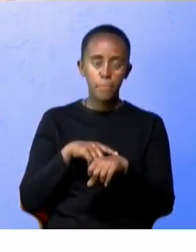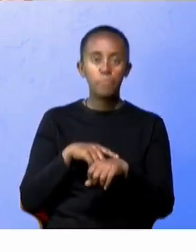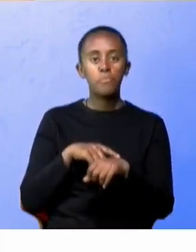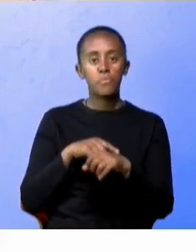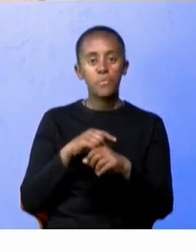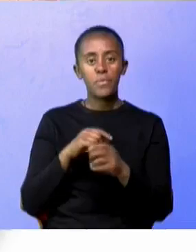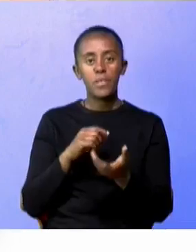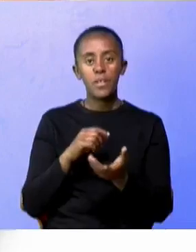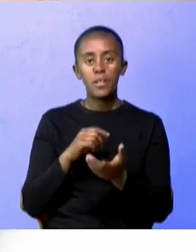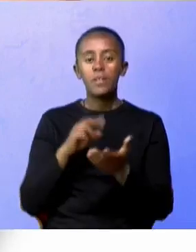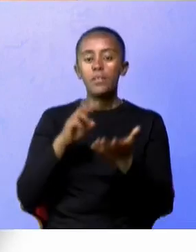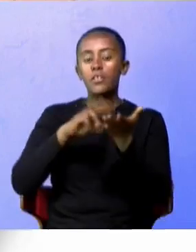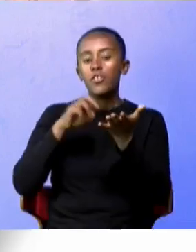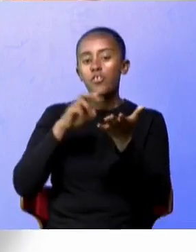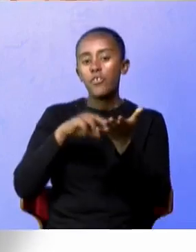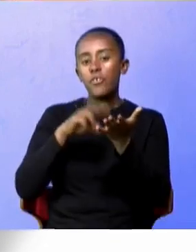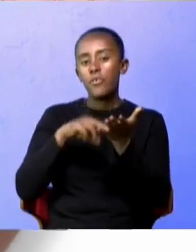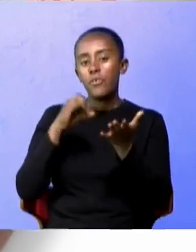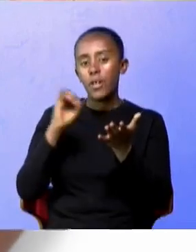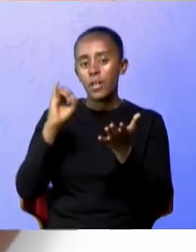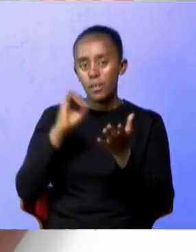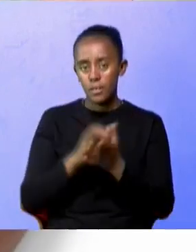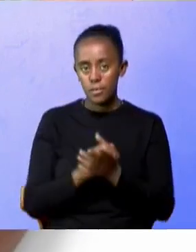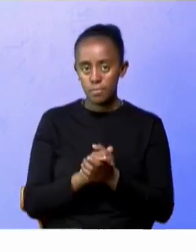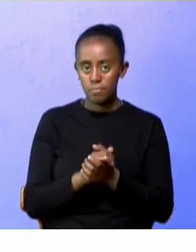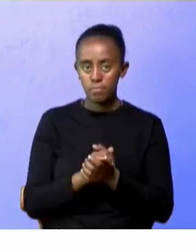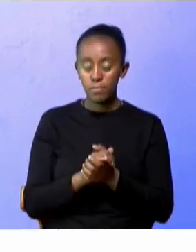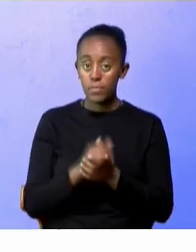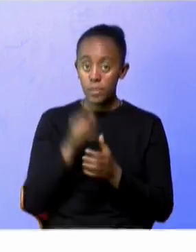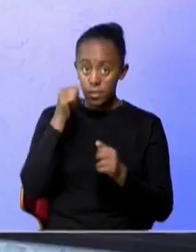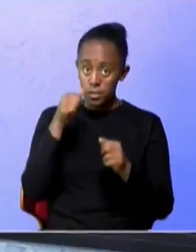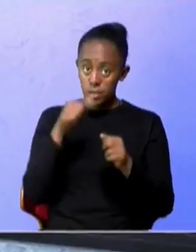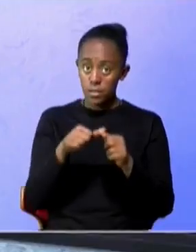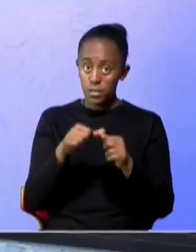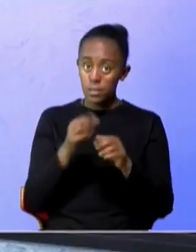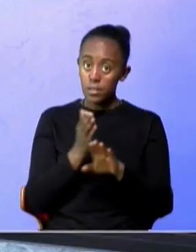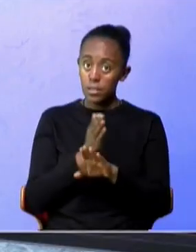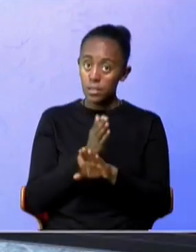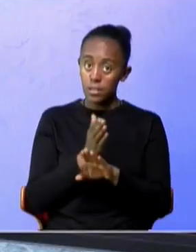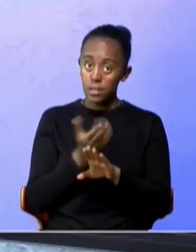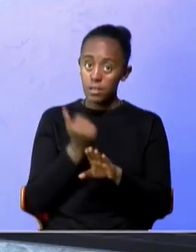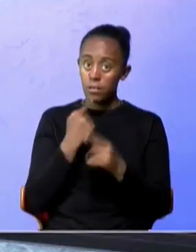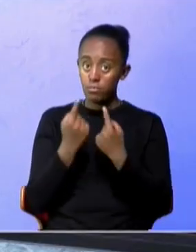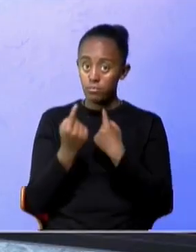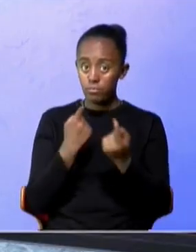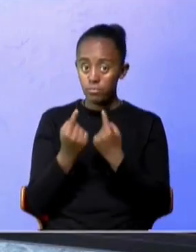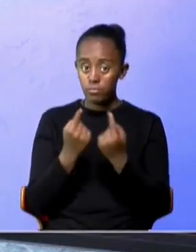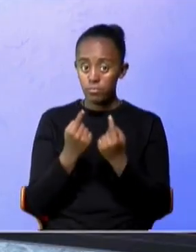is reading. If you remember earlier,